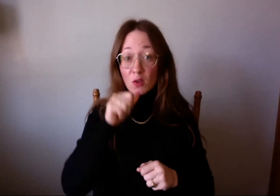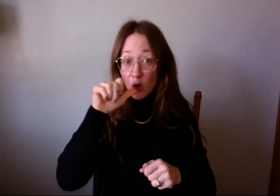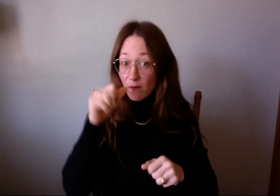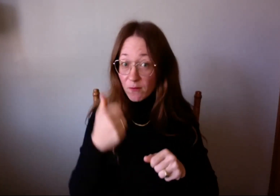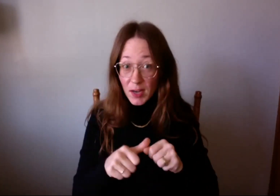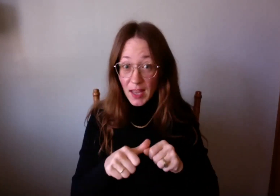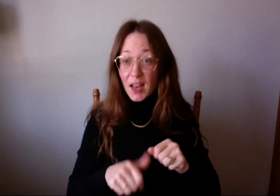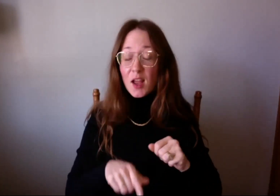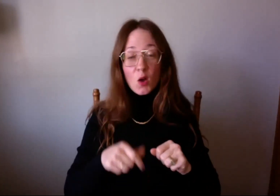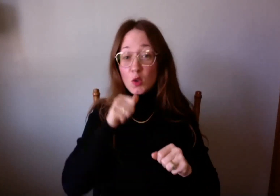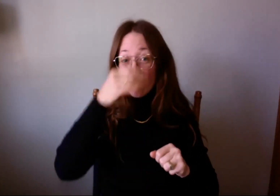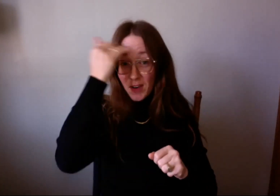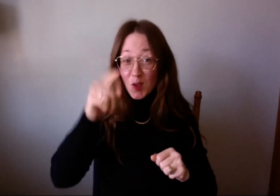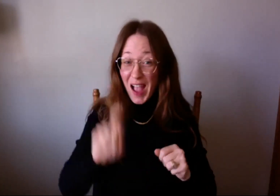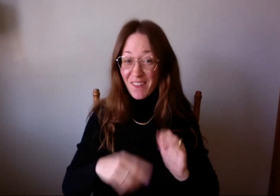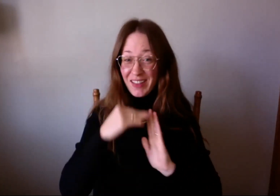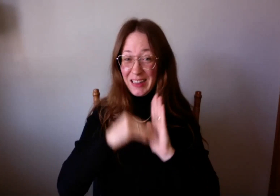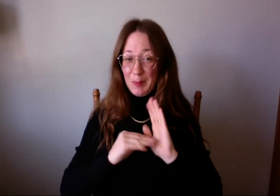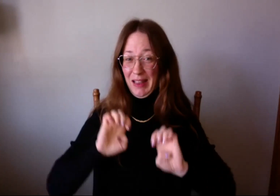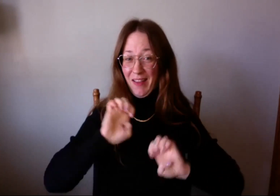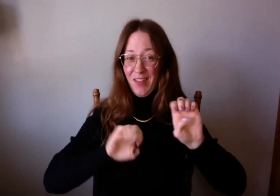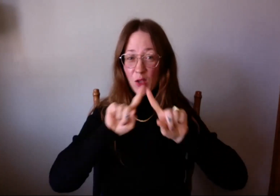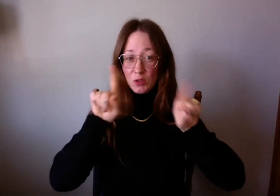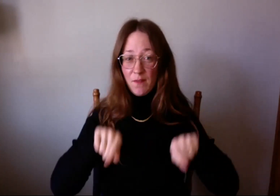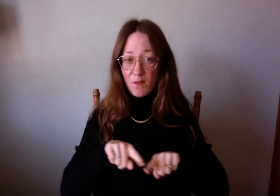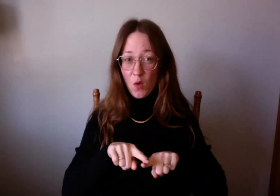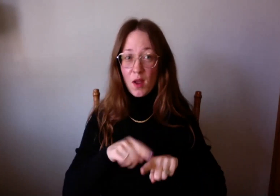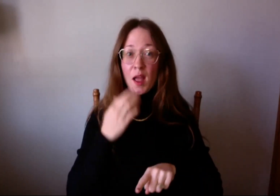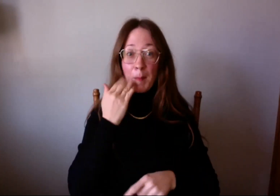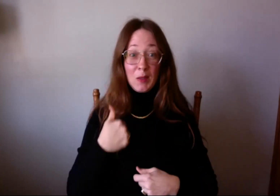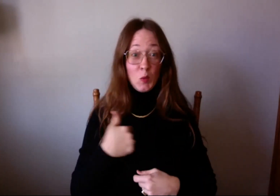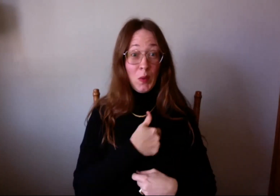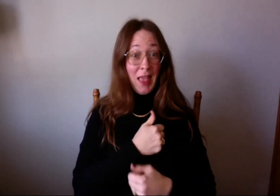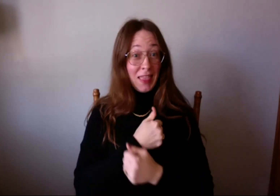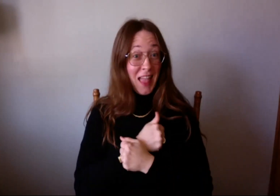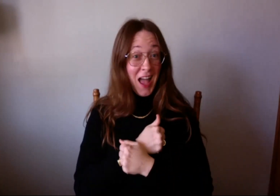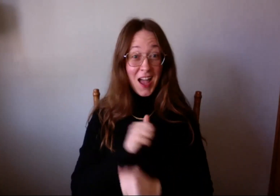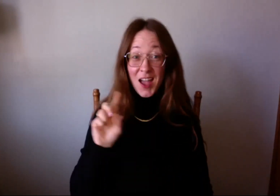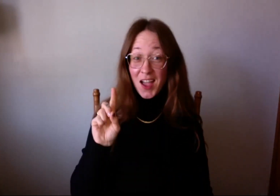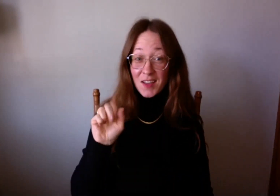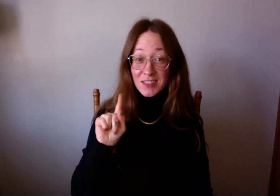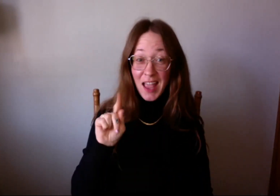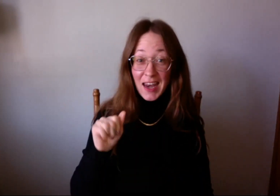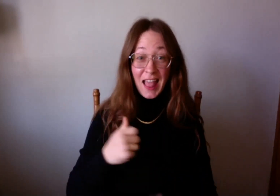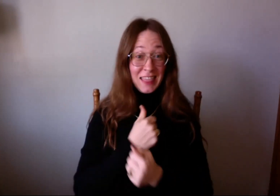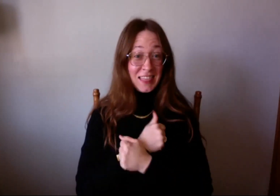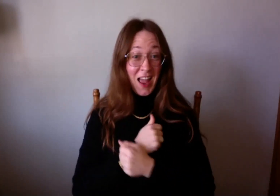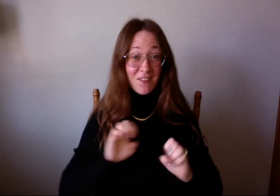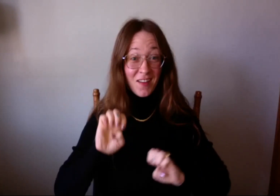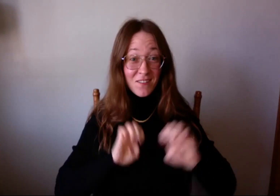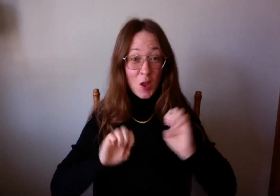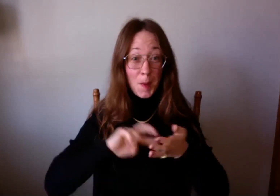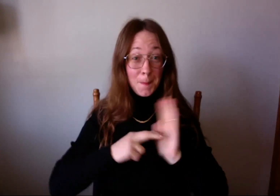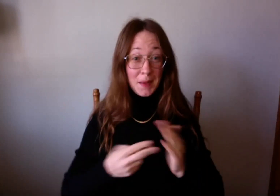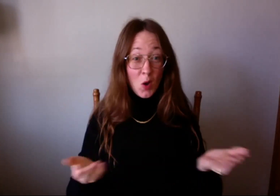evaluation forms for each session. As those of us that love data and love evaluation know, it takes a team effort to get